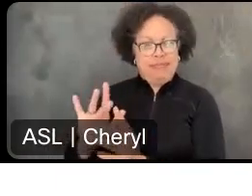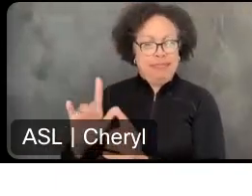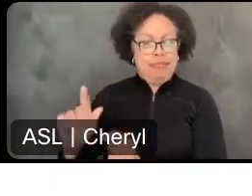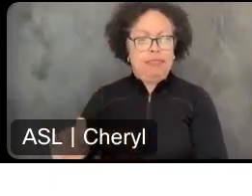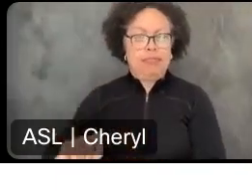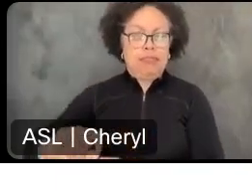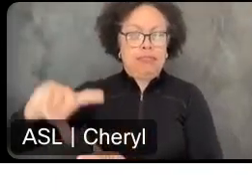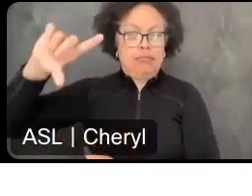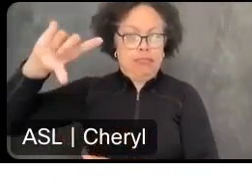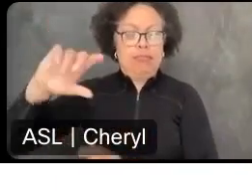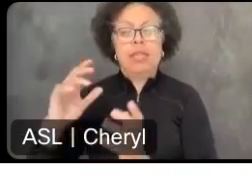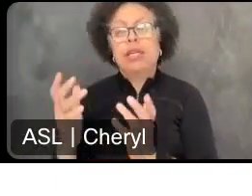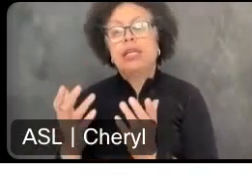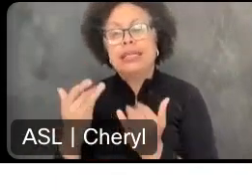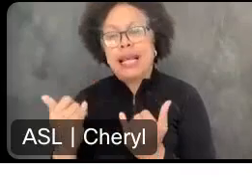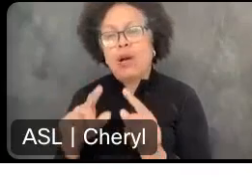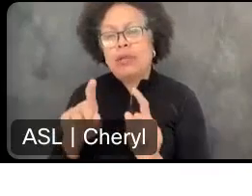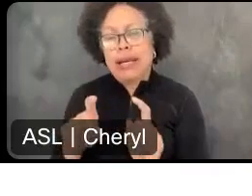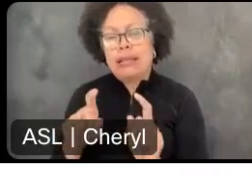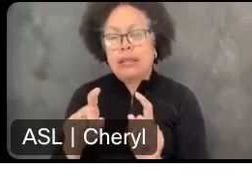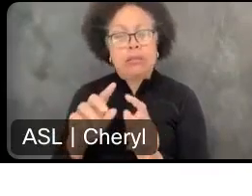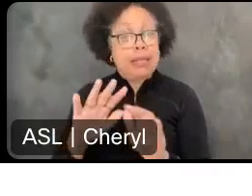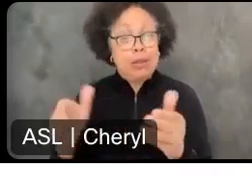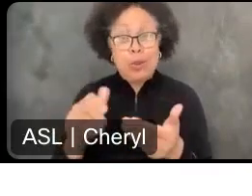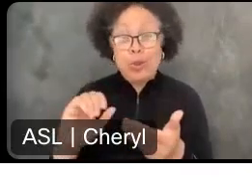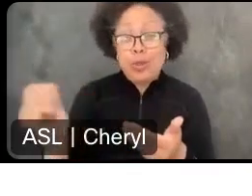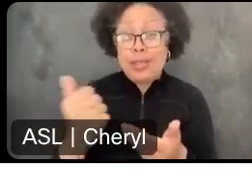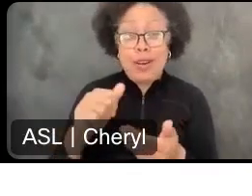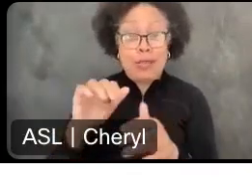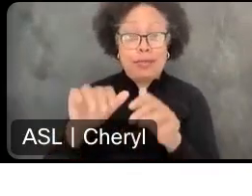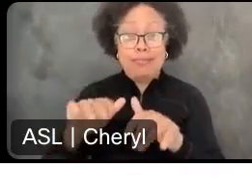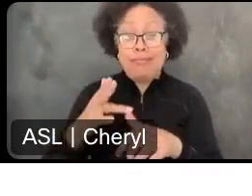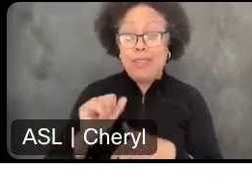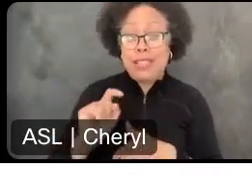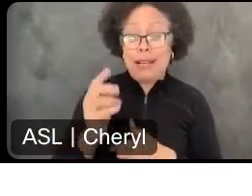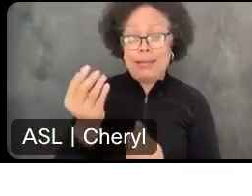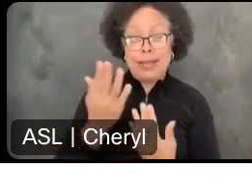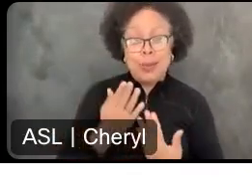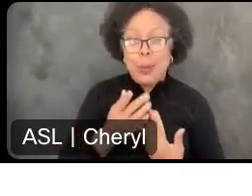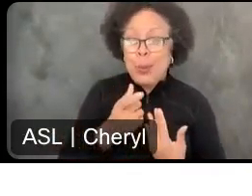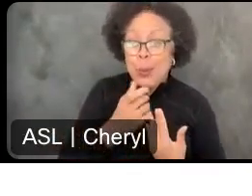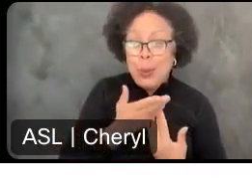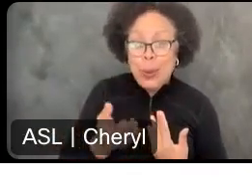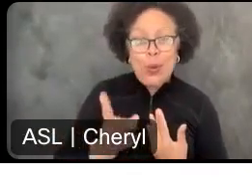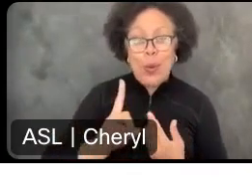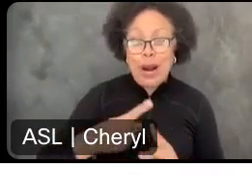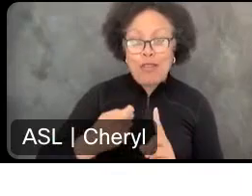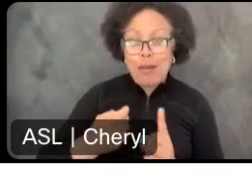chat feature now. Please introduce yourself in the chat and let us know where you're joining us from today.